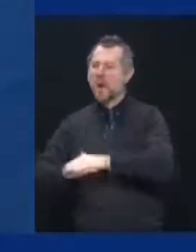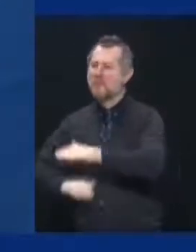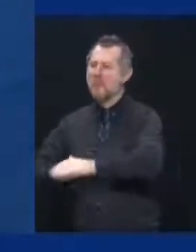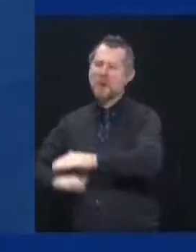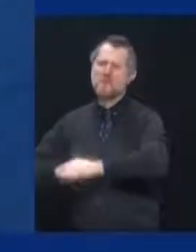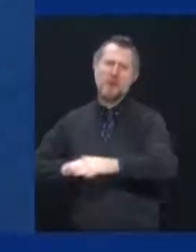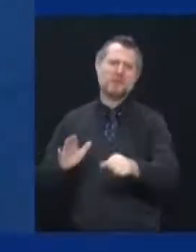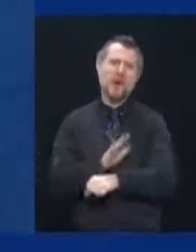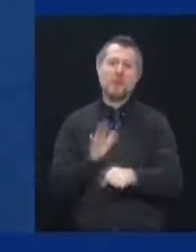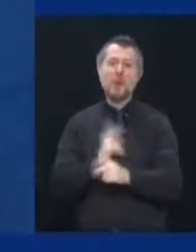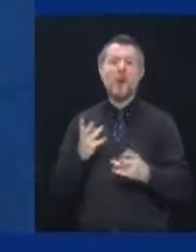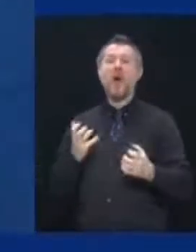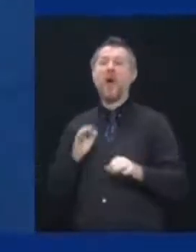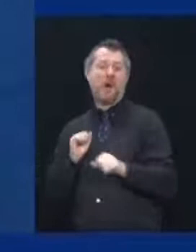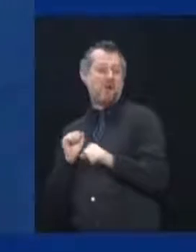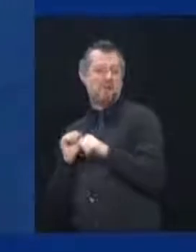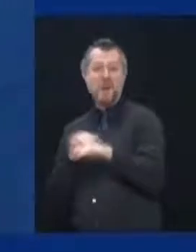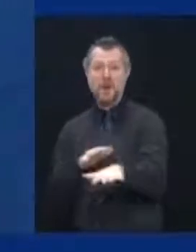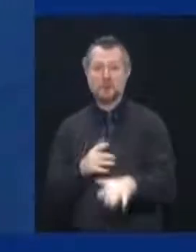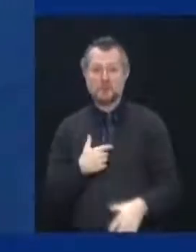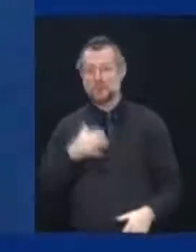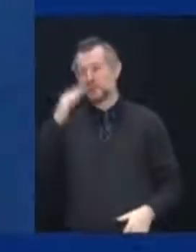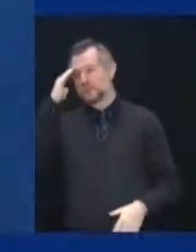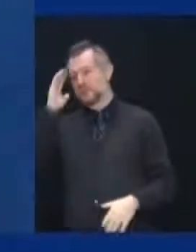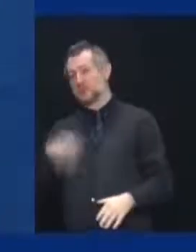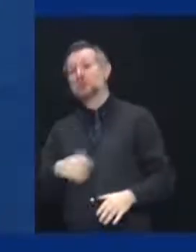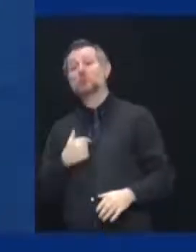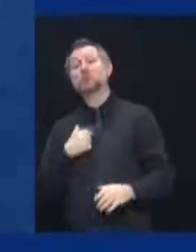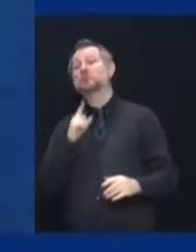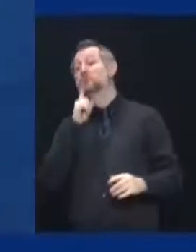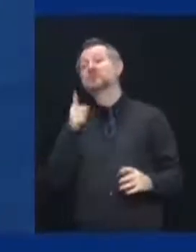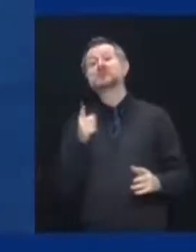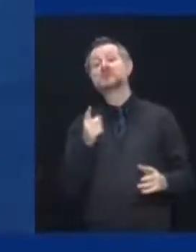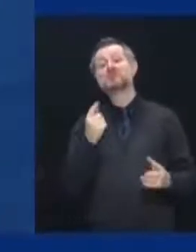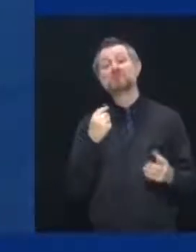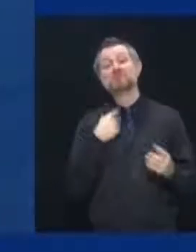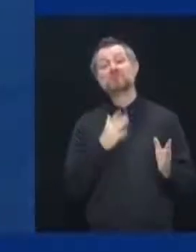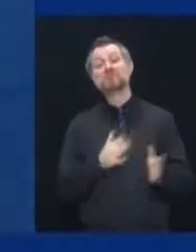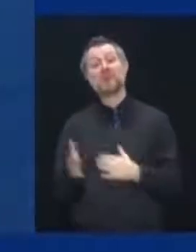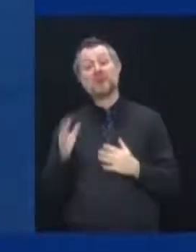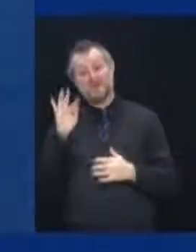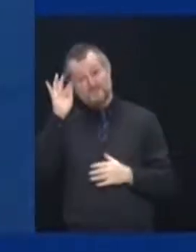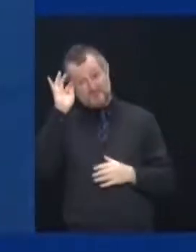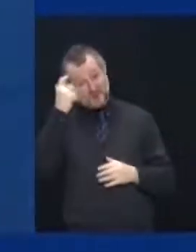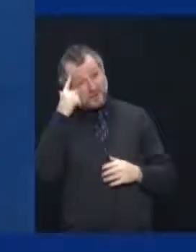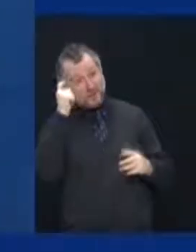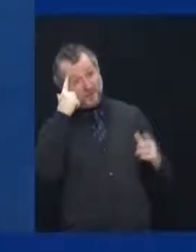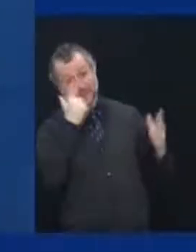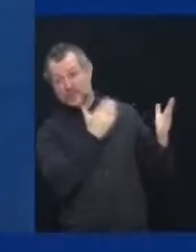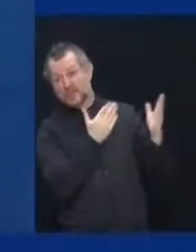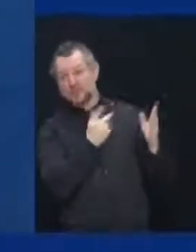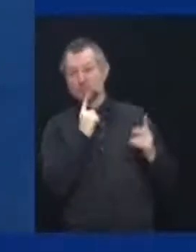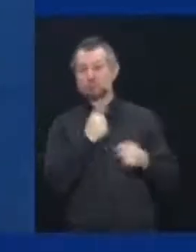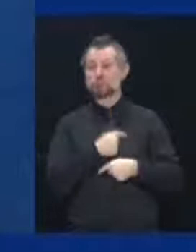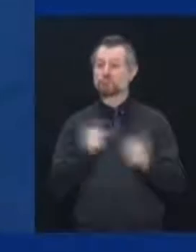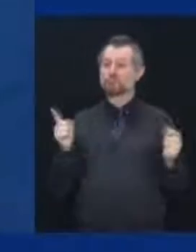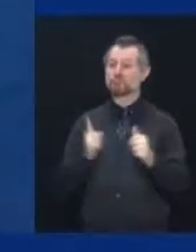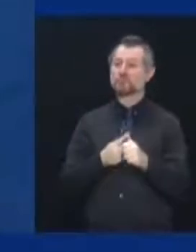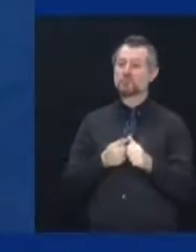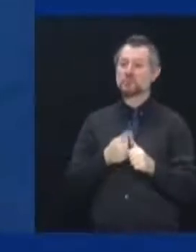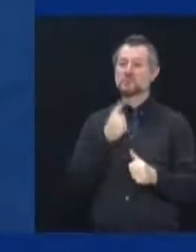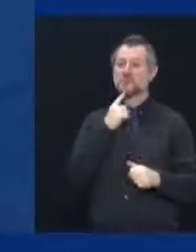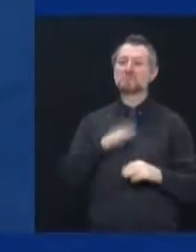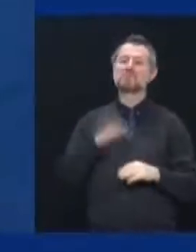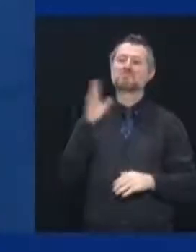which is a good thing. The premise was, by the federal government, when they opened it up to 75 plus